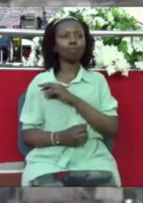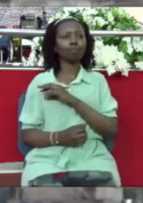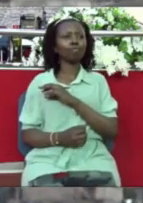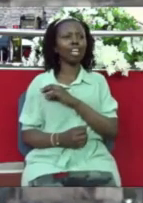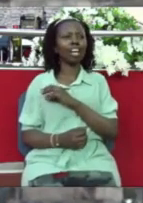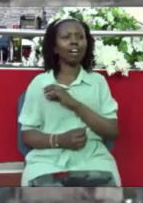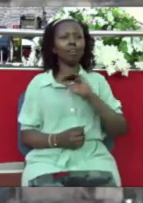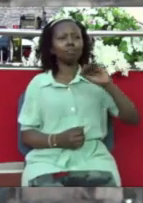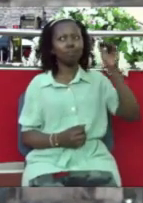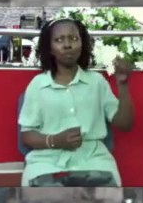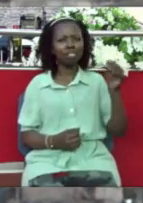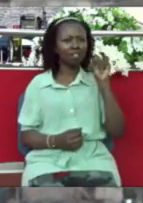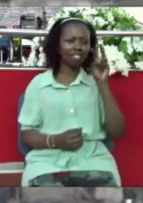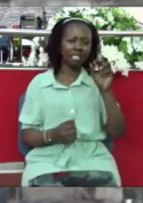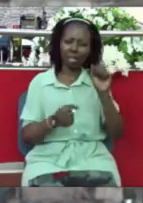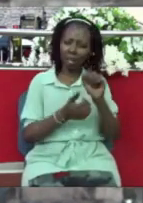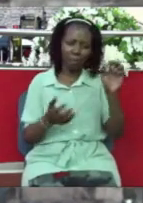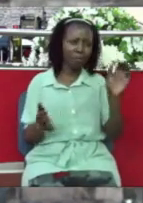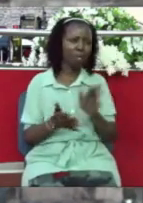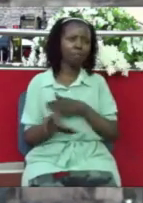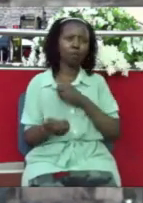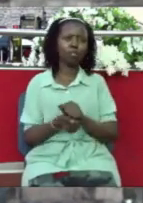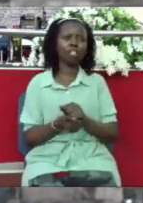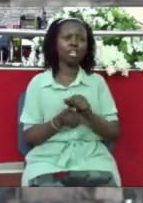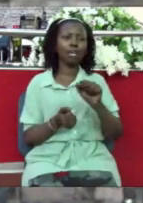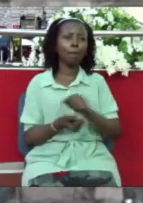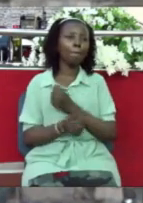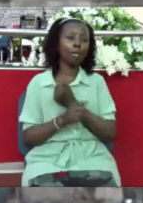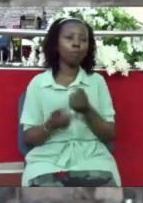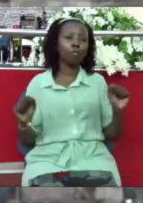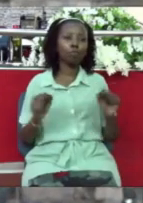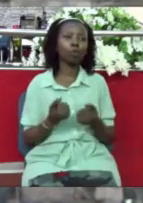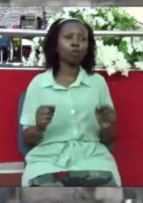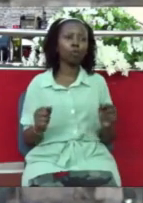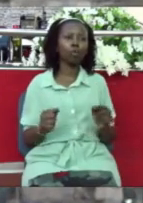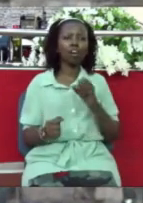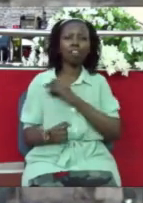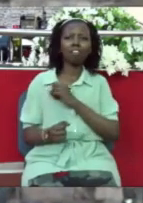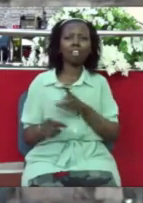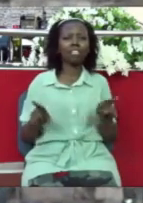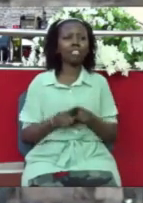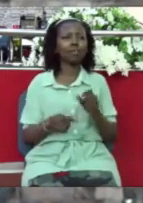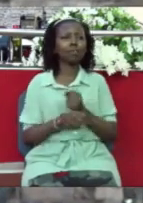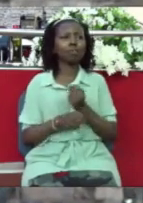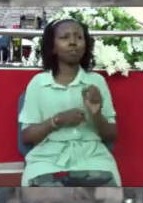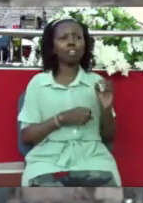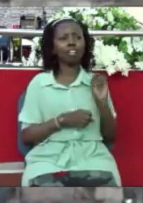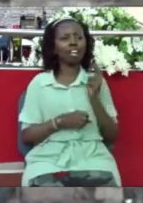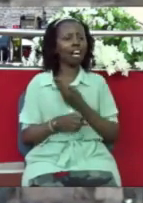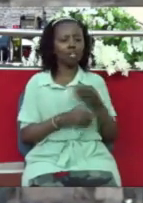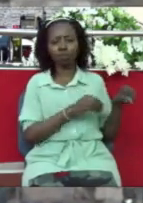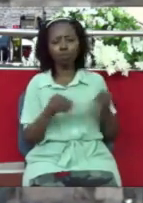them. Na kama tuwezi. These fears paralyze us. Hiyo hao woga inaweza kutufanya. They hinder